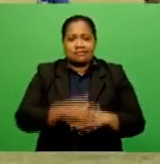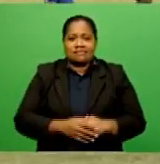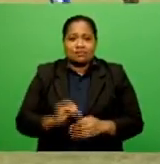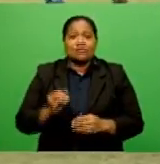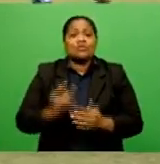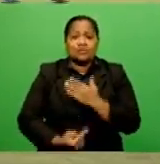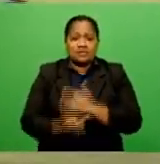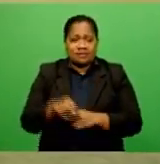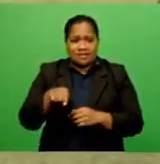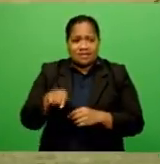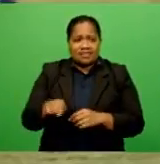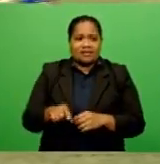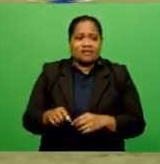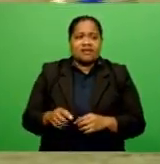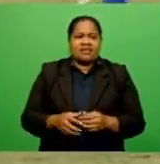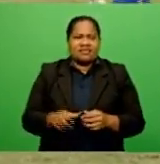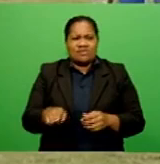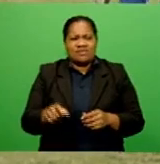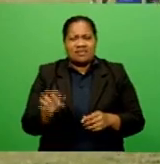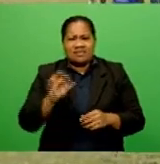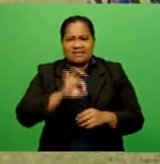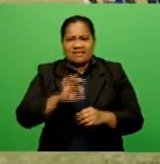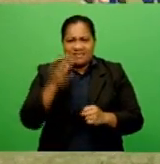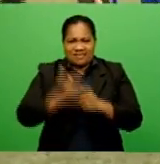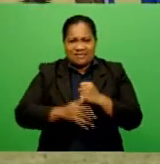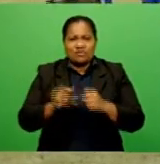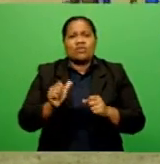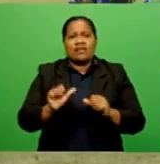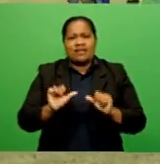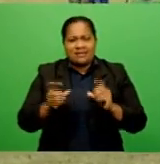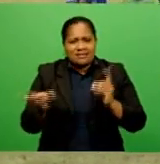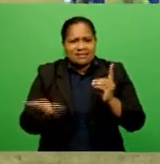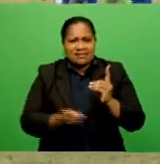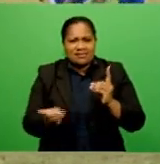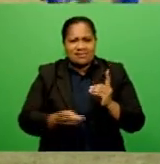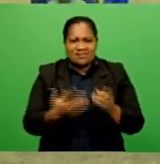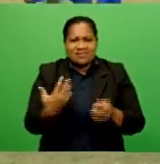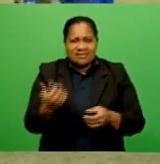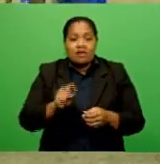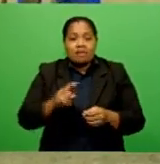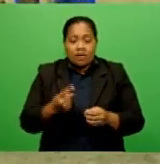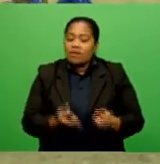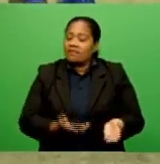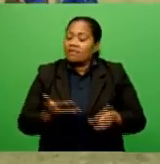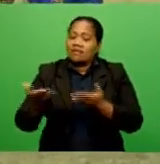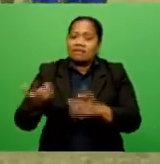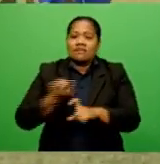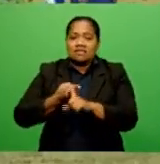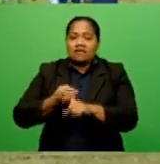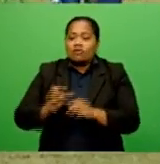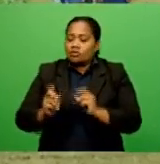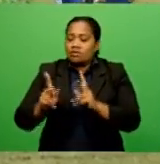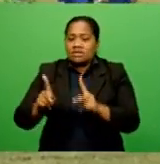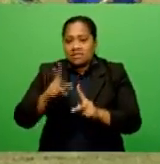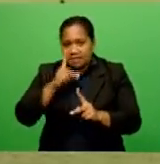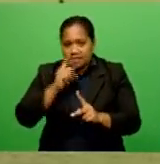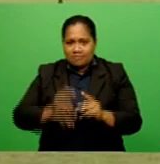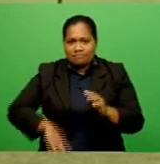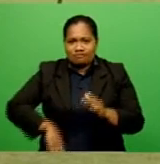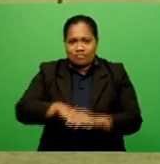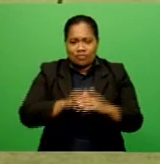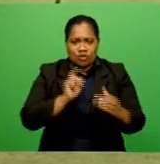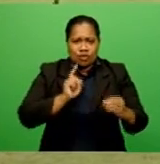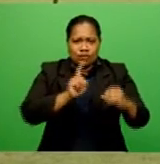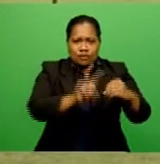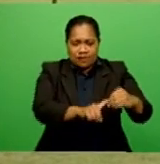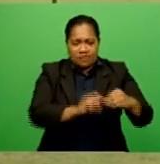maintain discipline in the second half, which gave Kasavu an opportunity at a free-kick meter from the goal line. This gave Anish Kem the